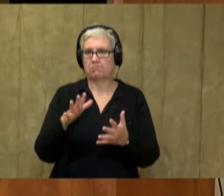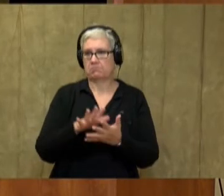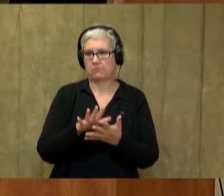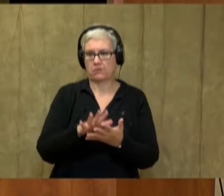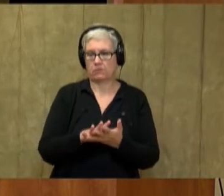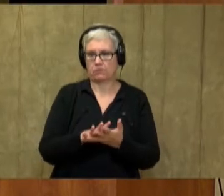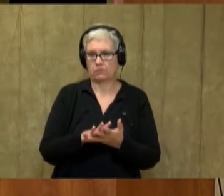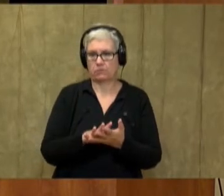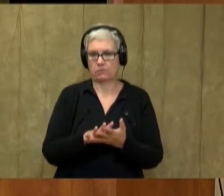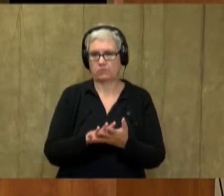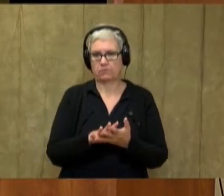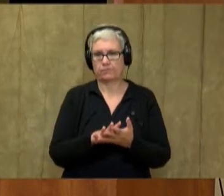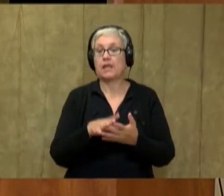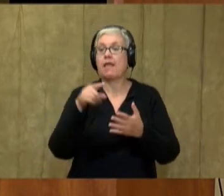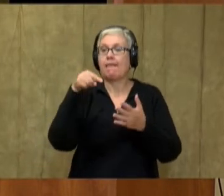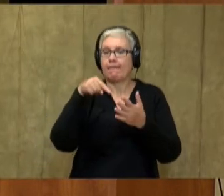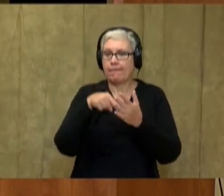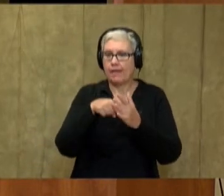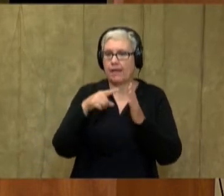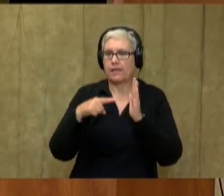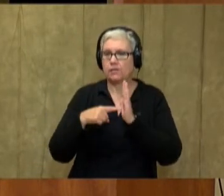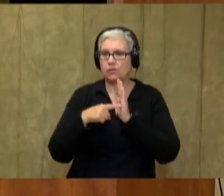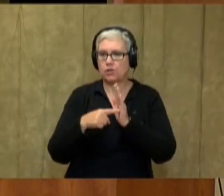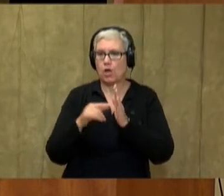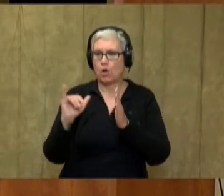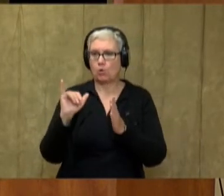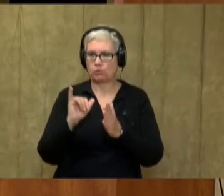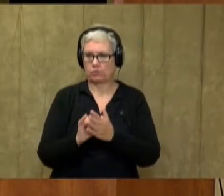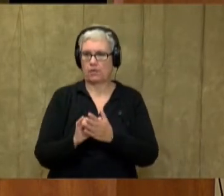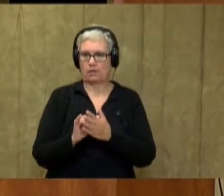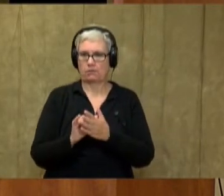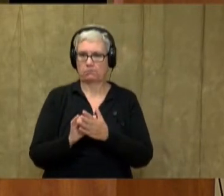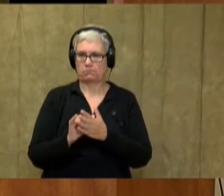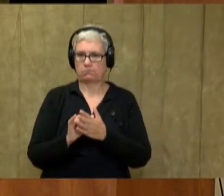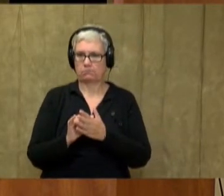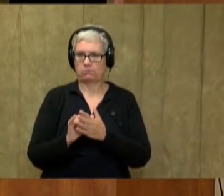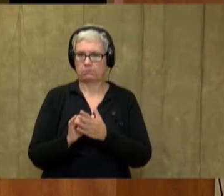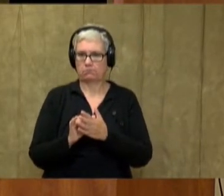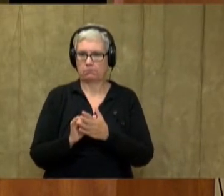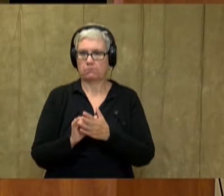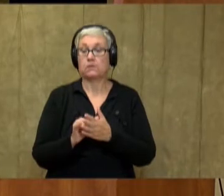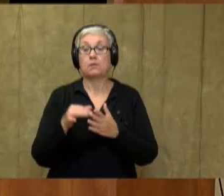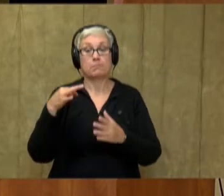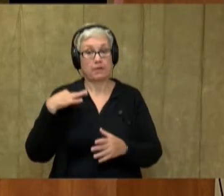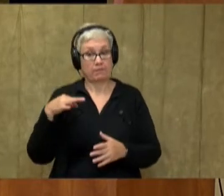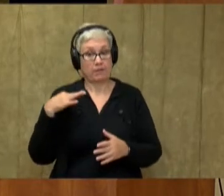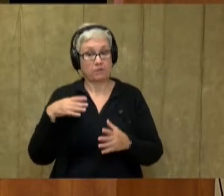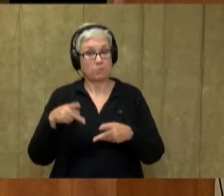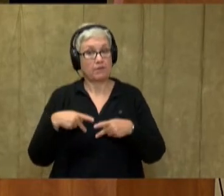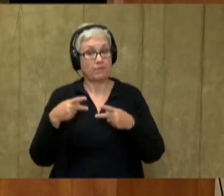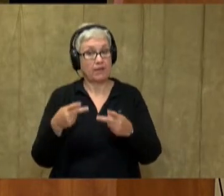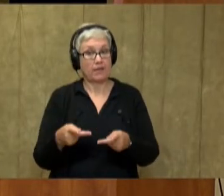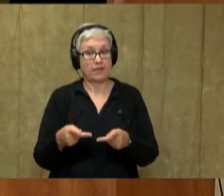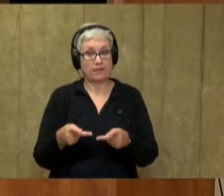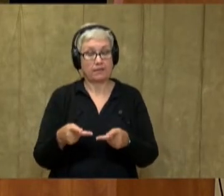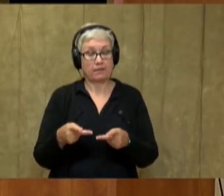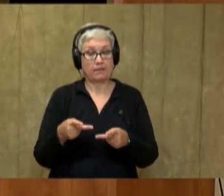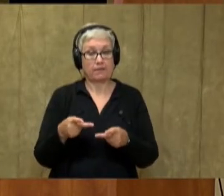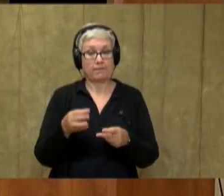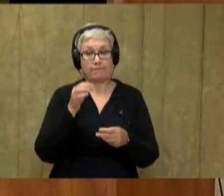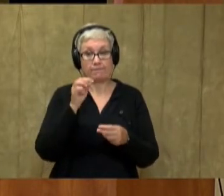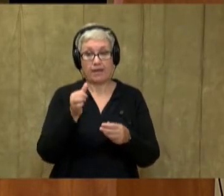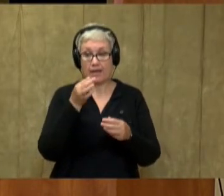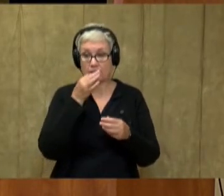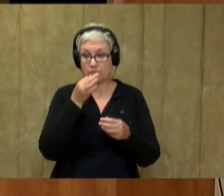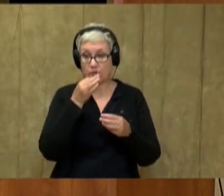sentence starter, this shows that. So basically, what does this show? It shows that there are benefits to providing fast food